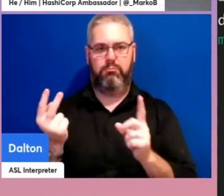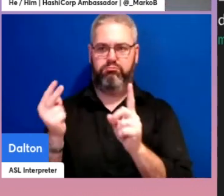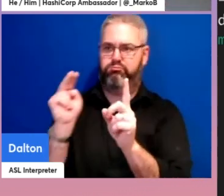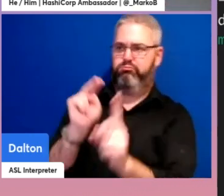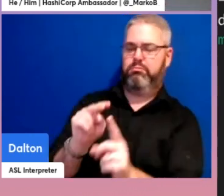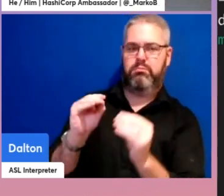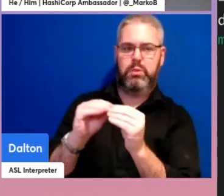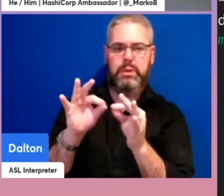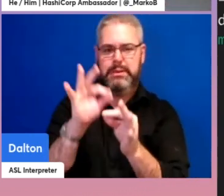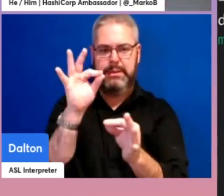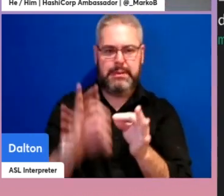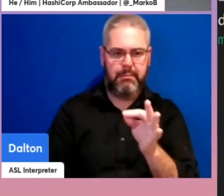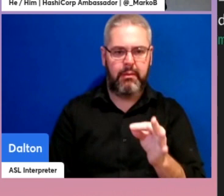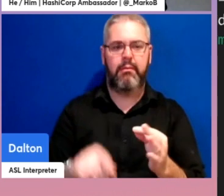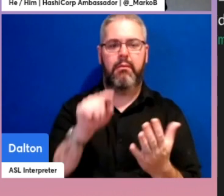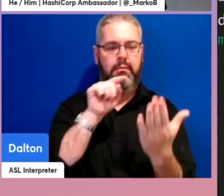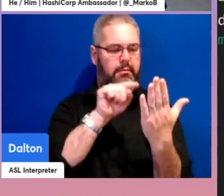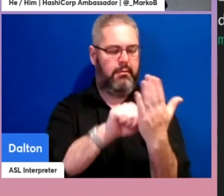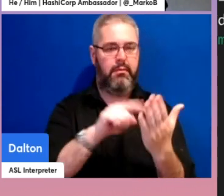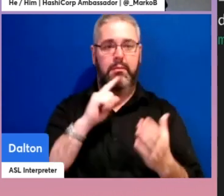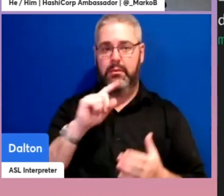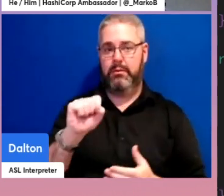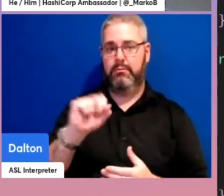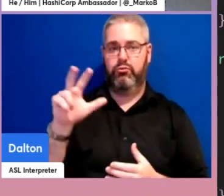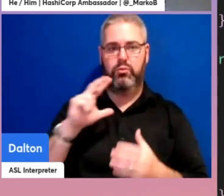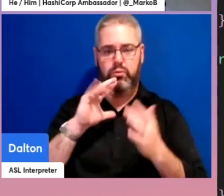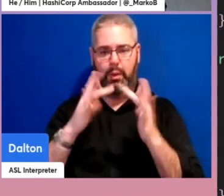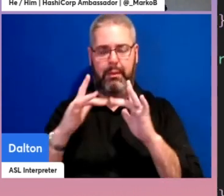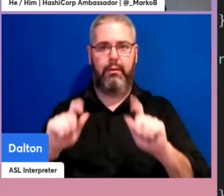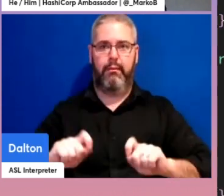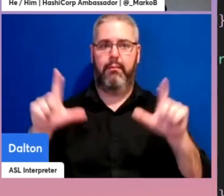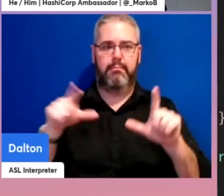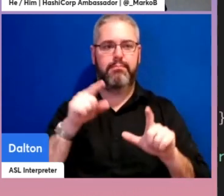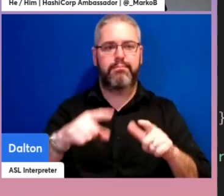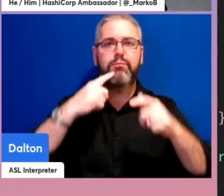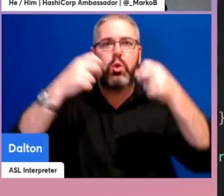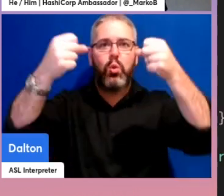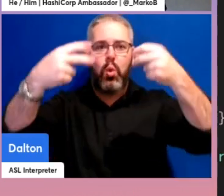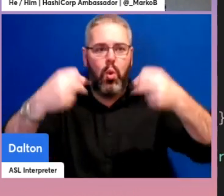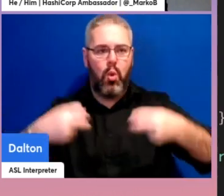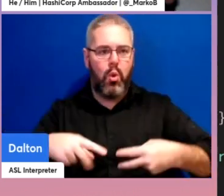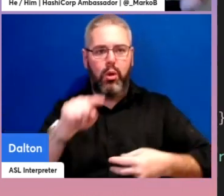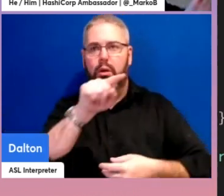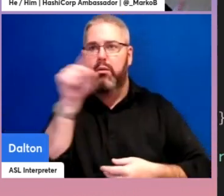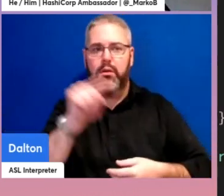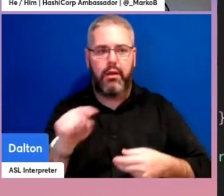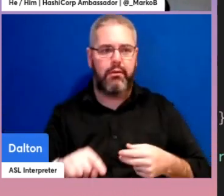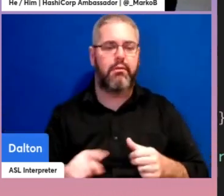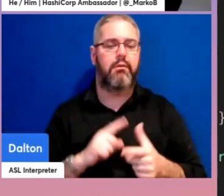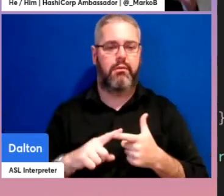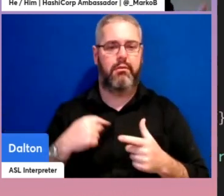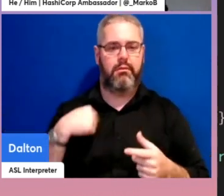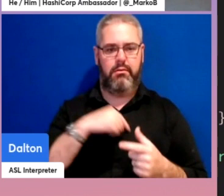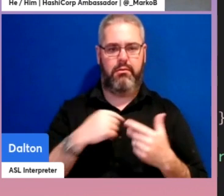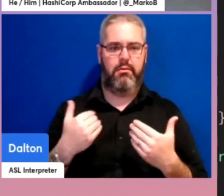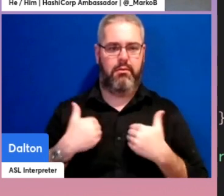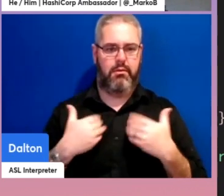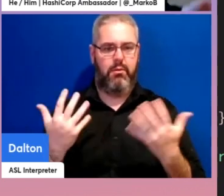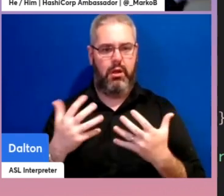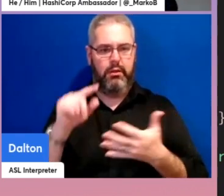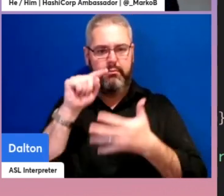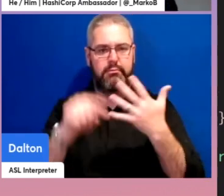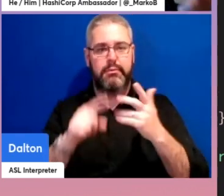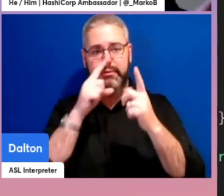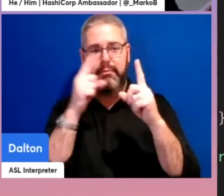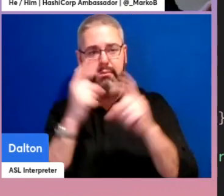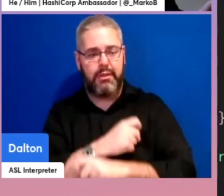deploy an S3 hosted website. If you look at the code real quickly, you're going to see there is nothing really kind of complex in there.